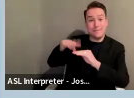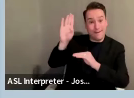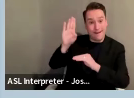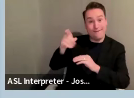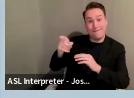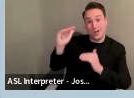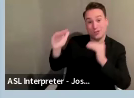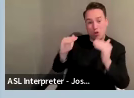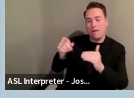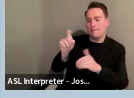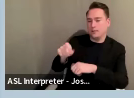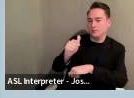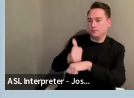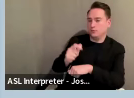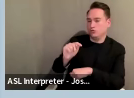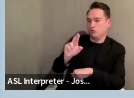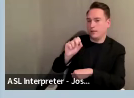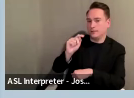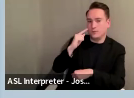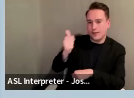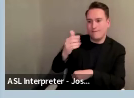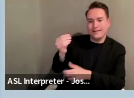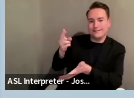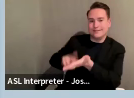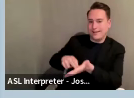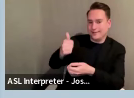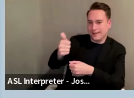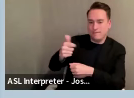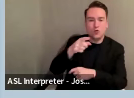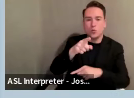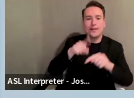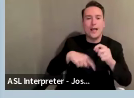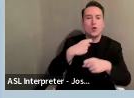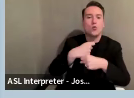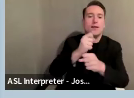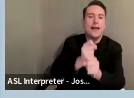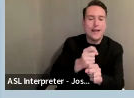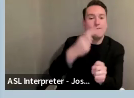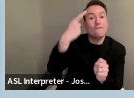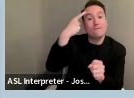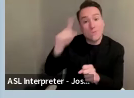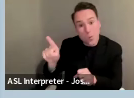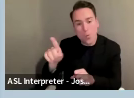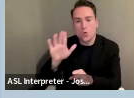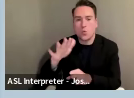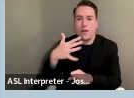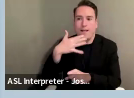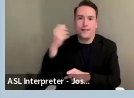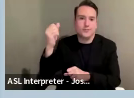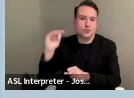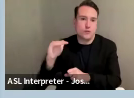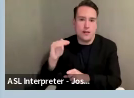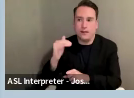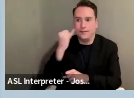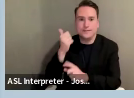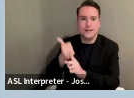can't, and they have to sign their own trust. So you can't create a trust fresh for your eldest child who is